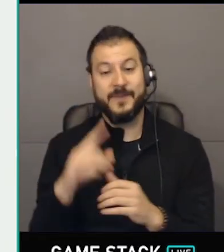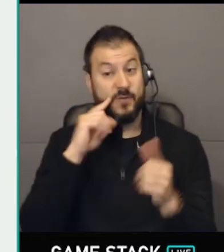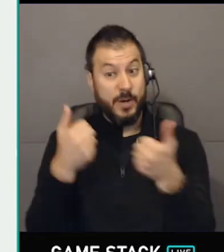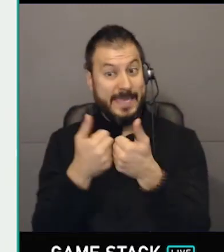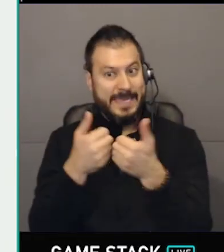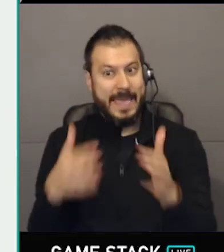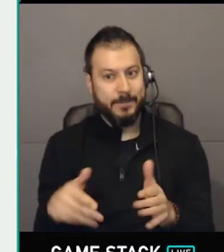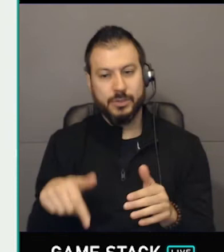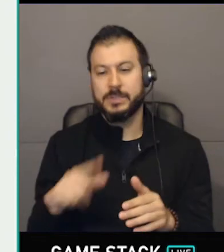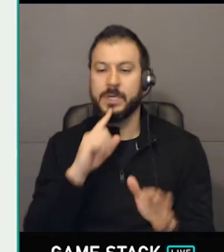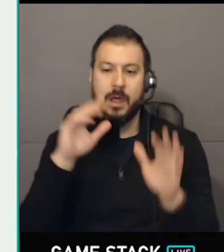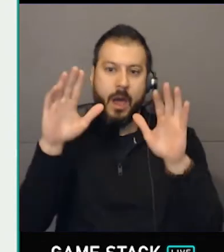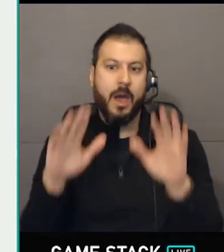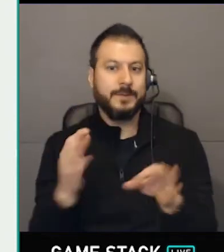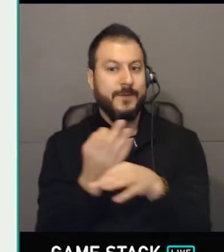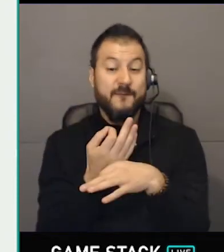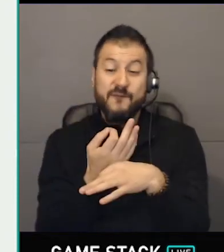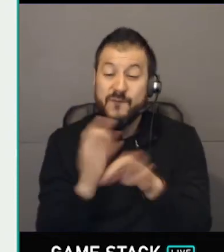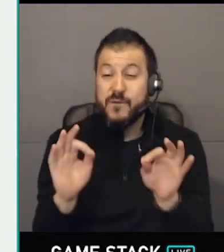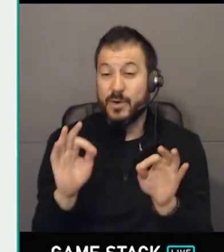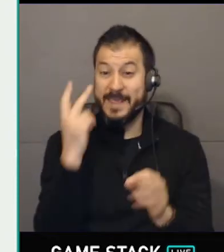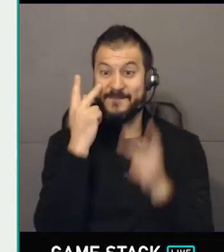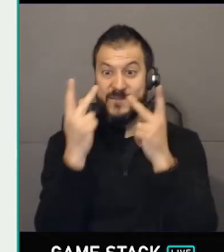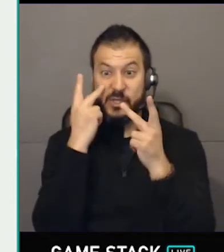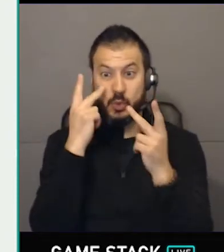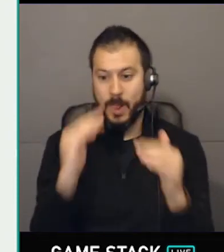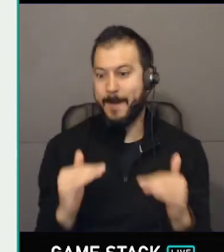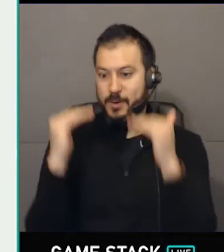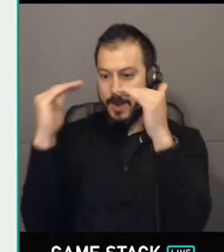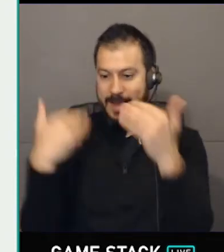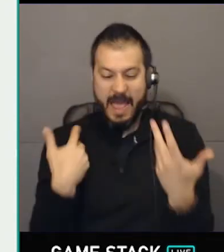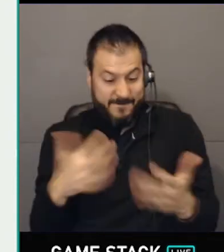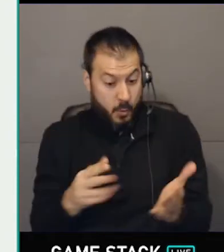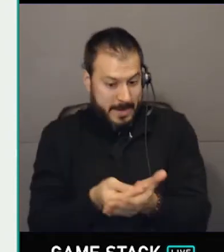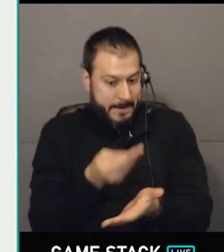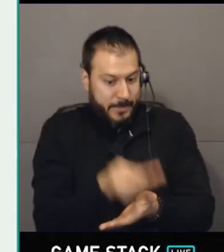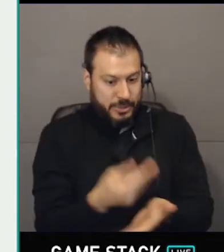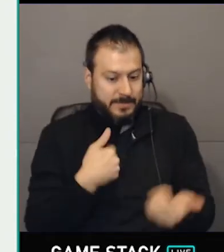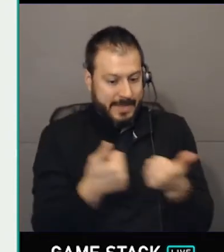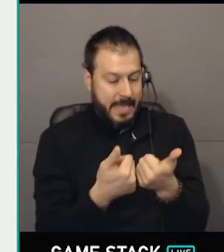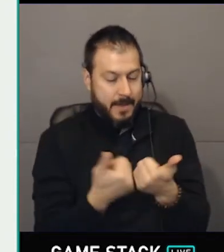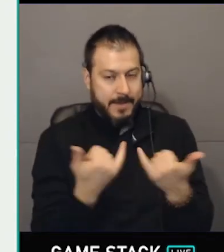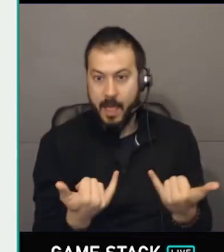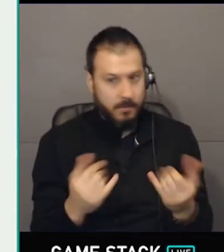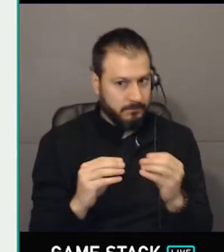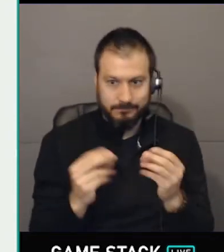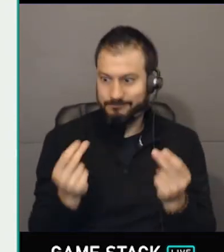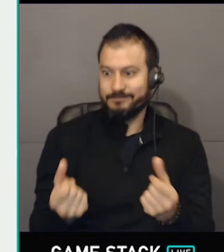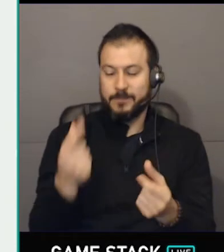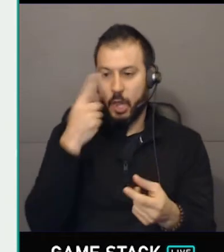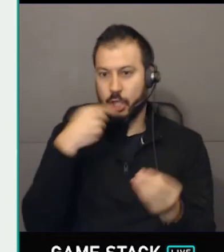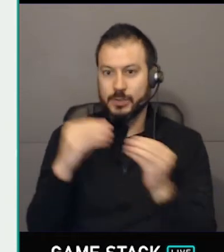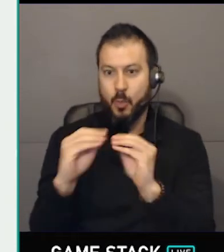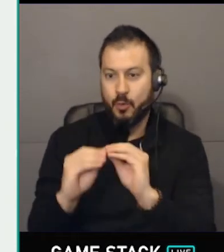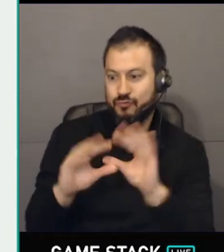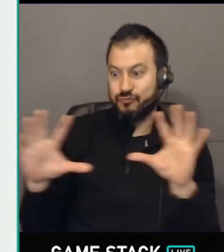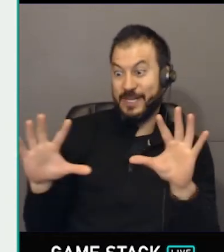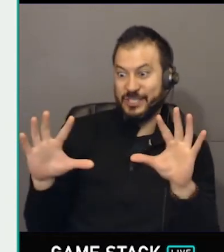awesome free visual upgrade. I've already purchased my game, and now suddenly it looks more rich and more vivid on my HDR